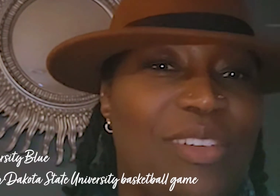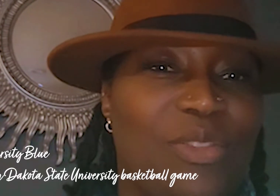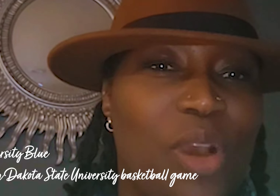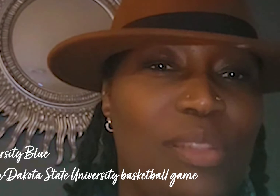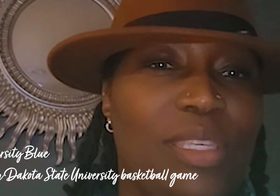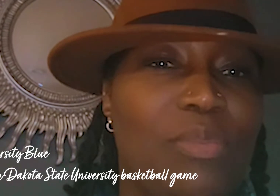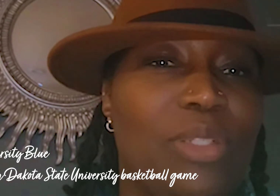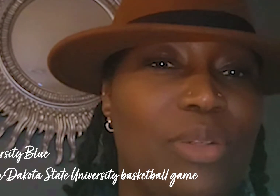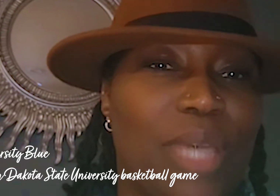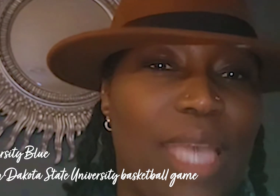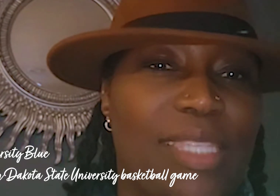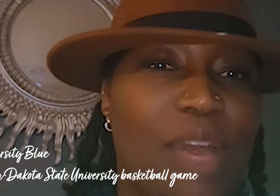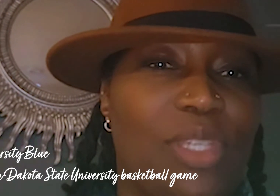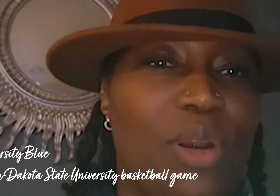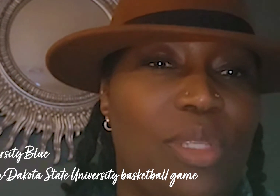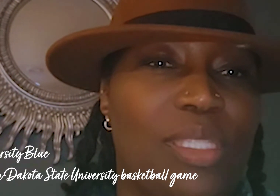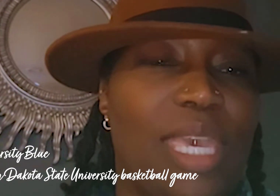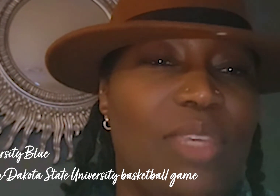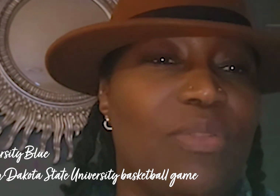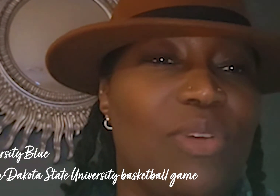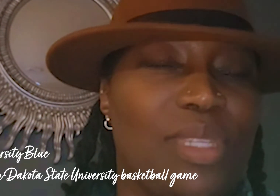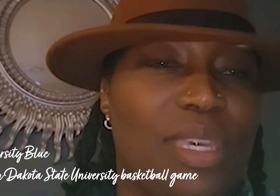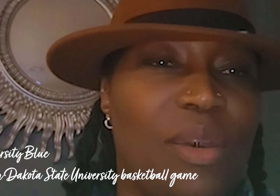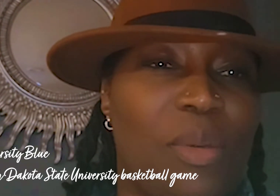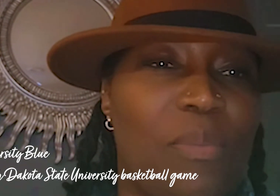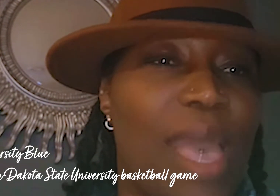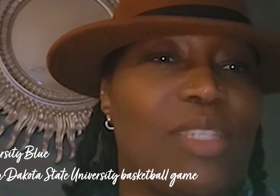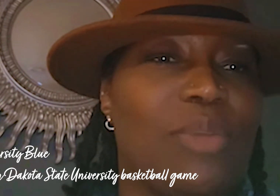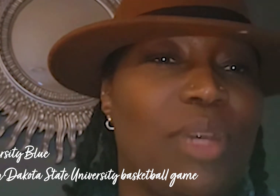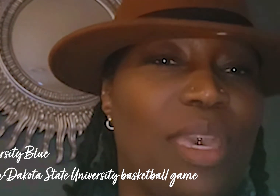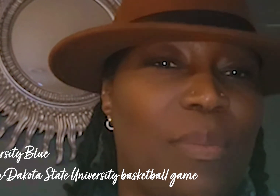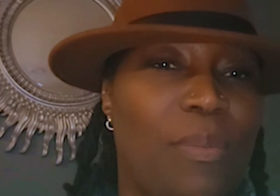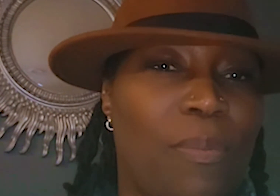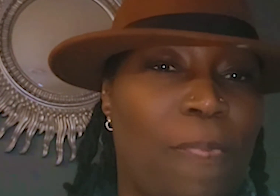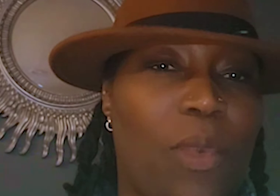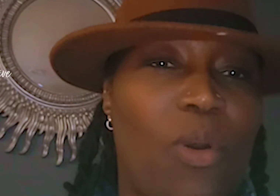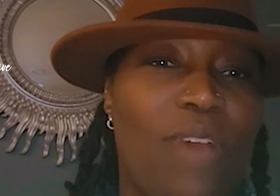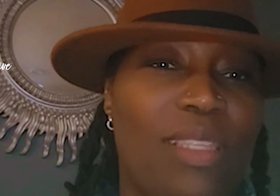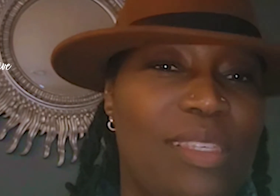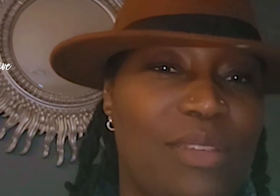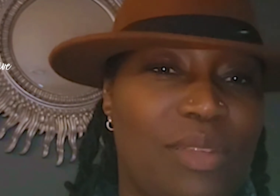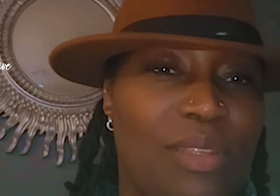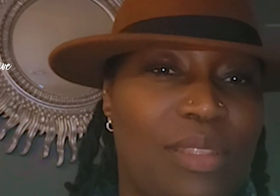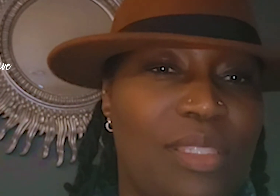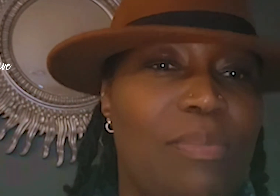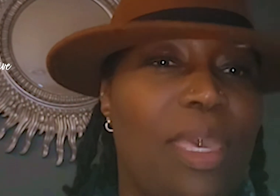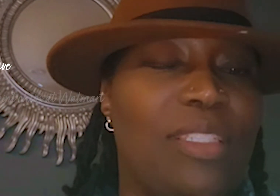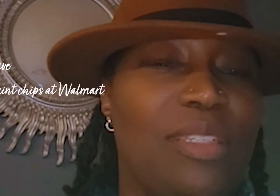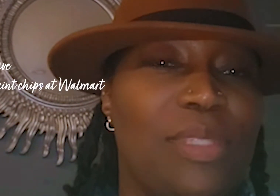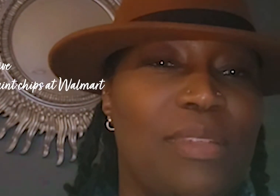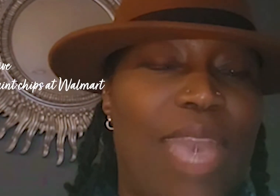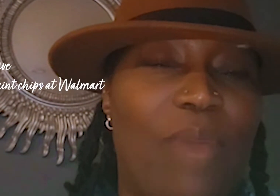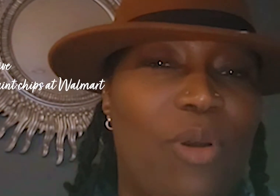Cheer varsity blue at South Dakota State University basketball game. All relative to the